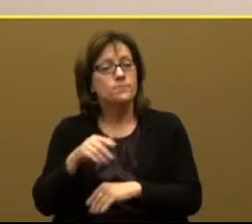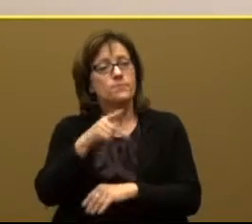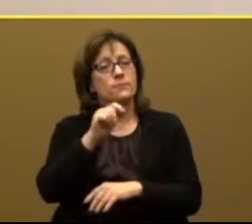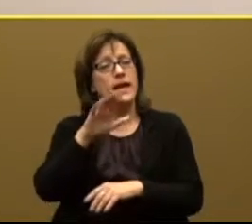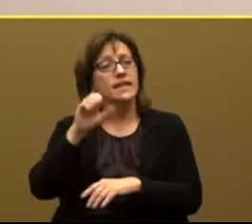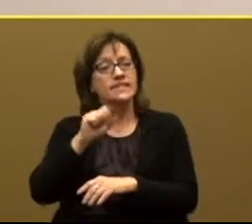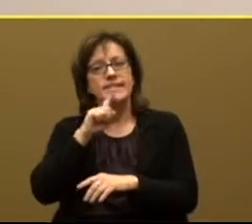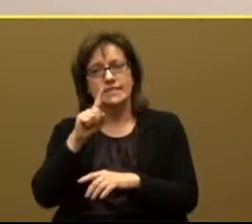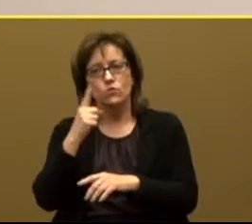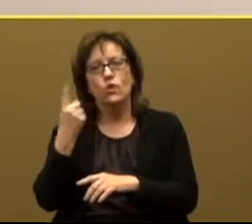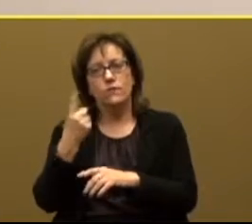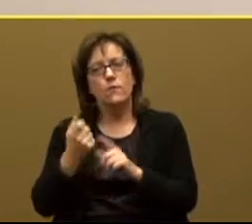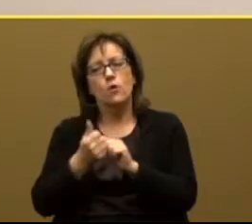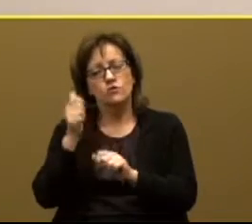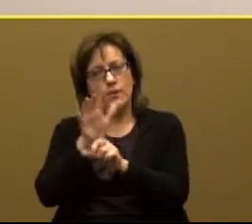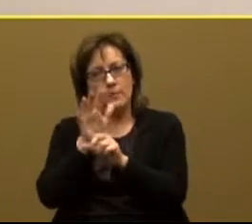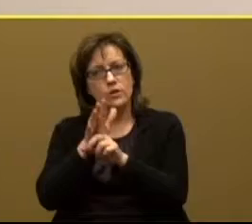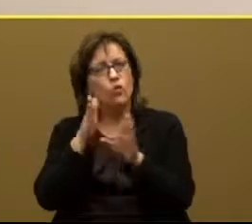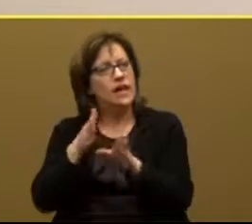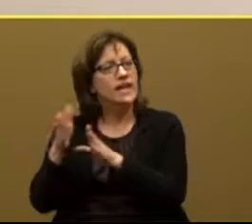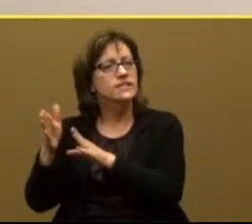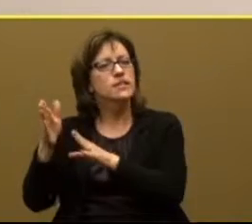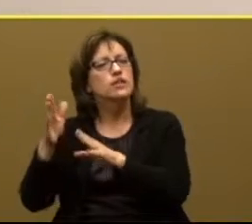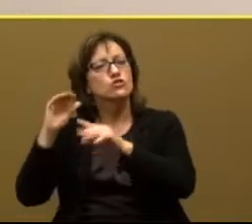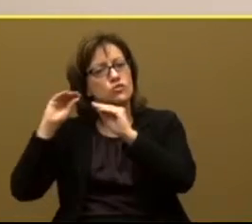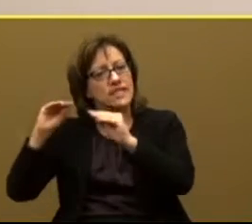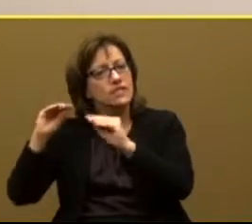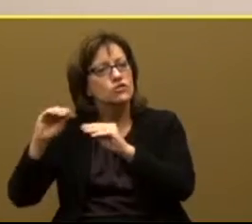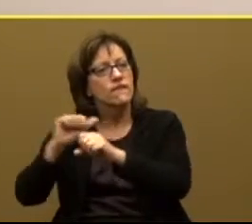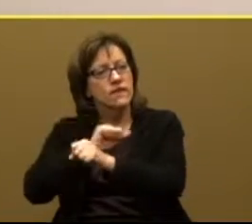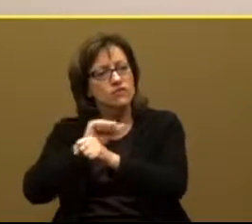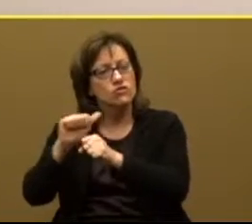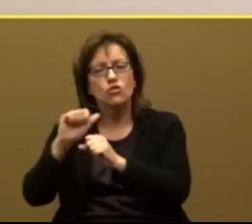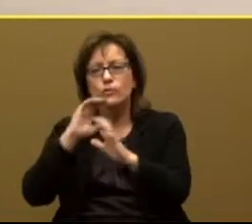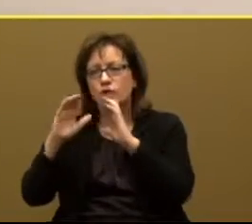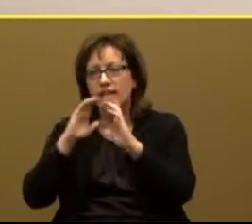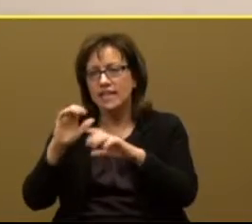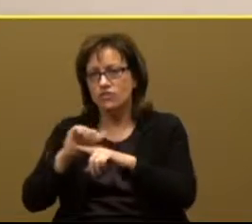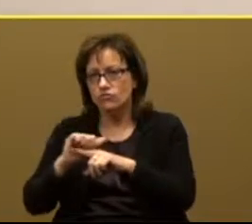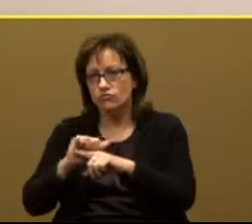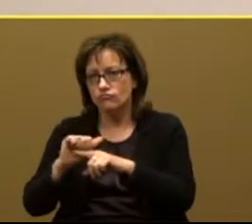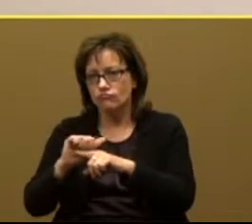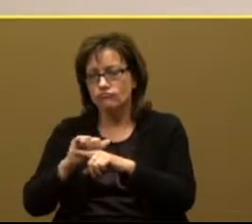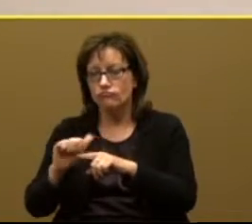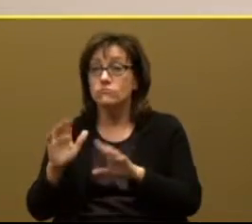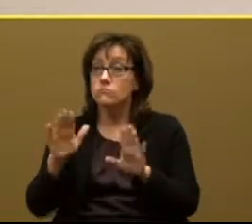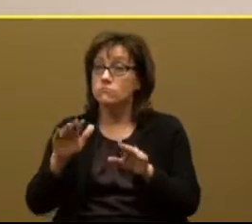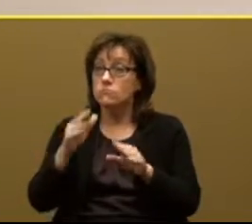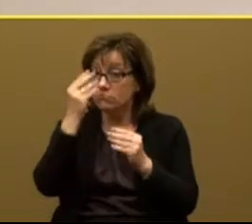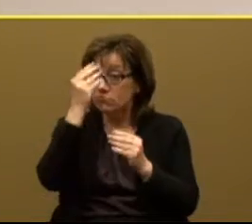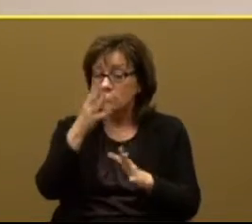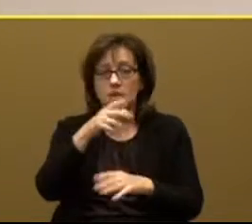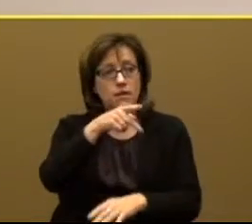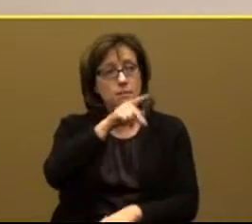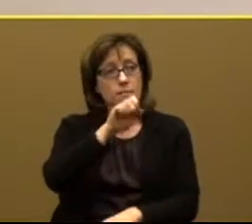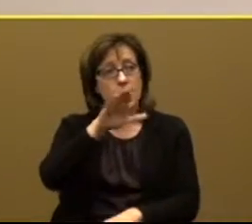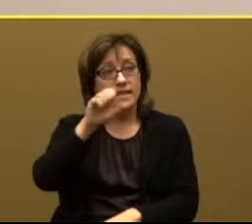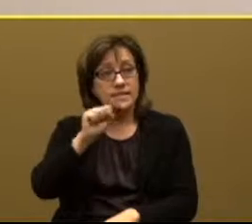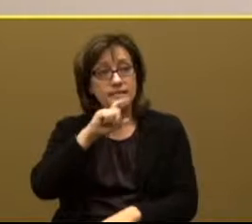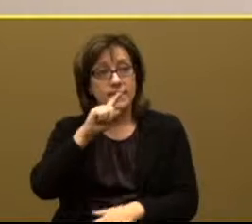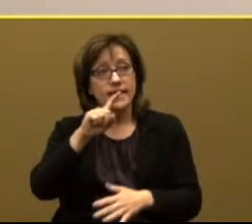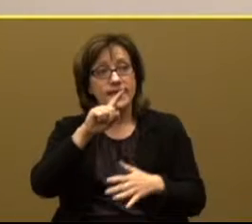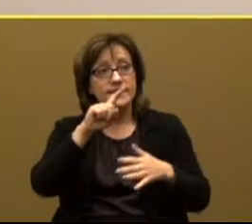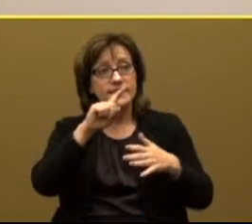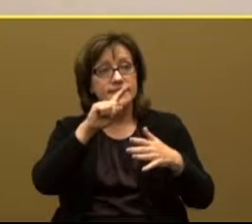functional communication training. Here's what I need to say to you. PECS is moving down into